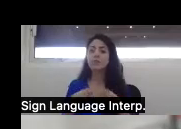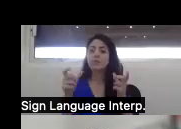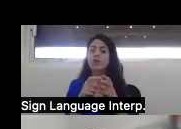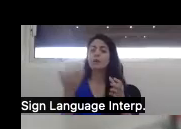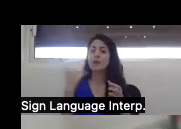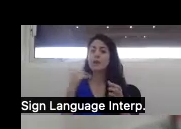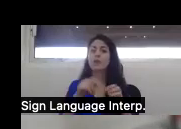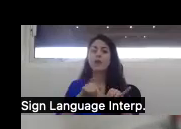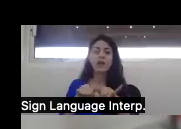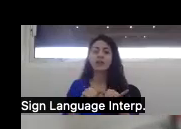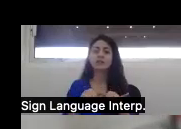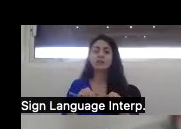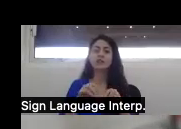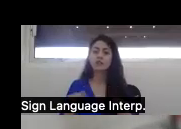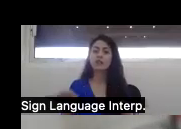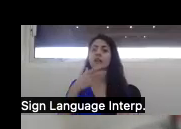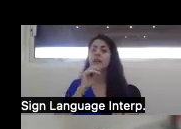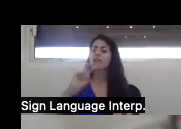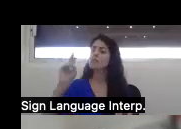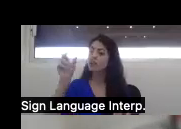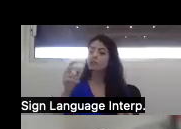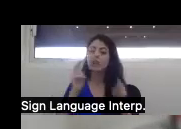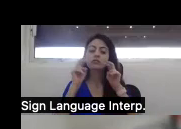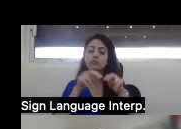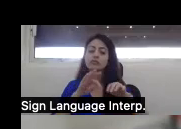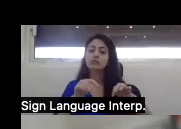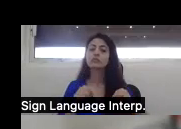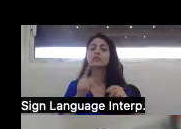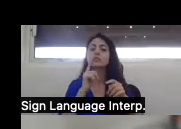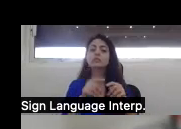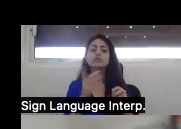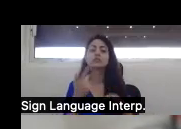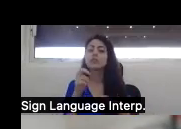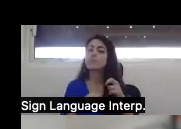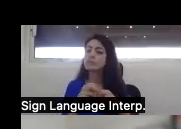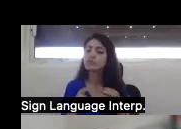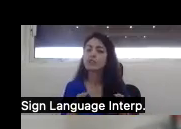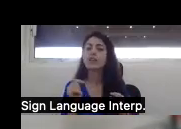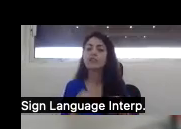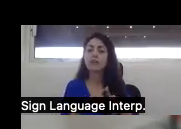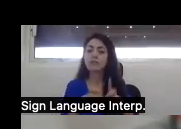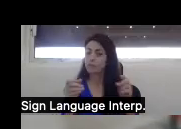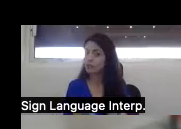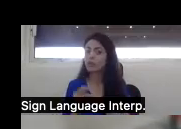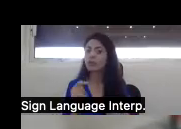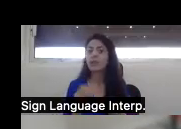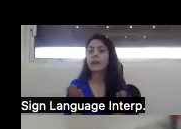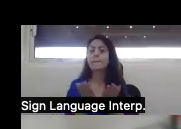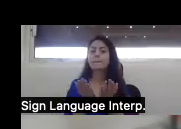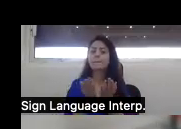the problem here? And if I could see the Higher Council for Persons with Disabilities, which is the